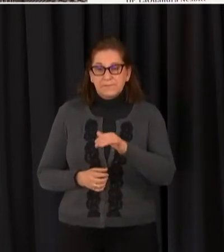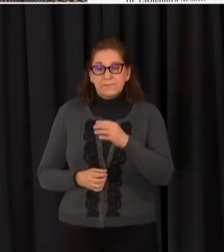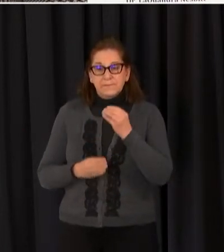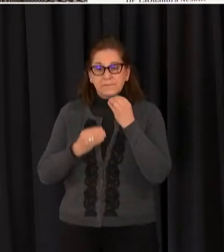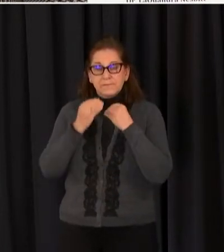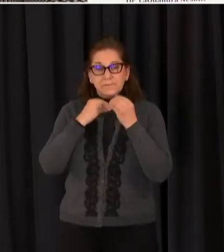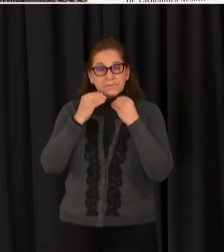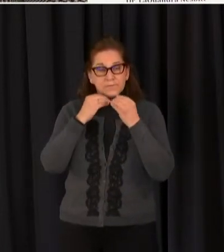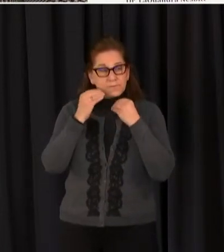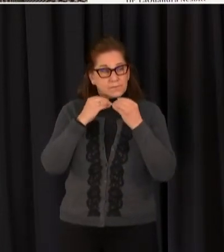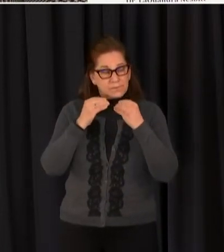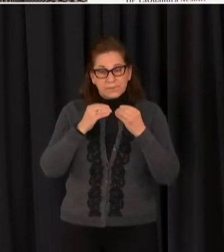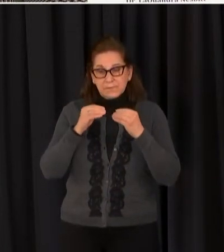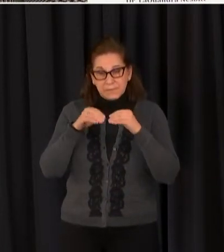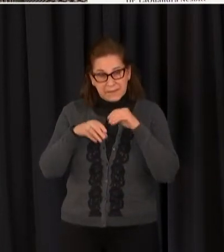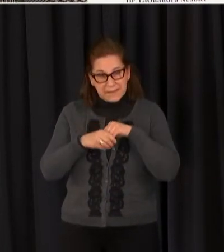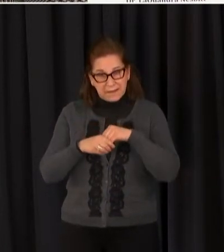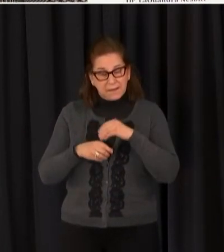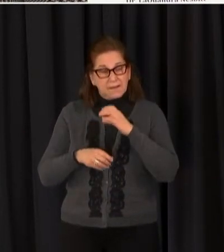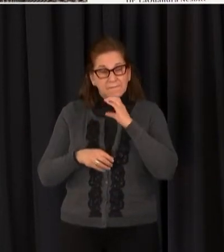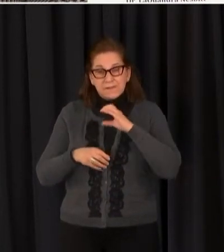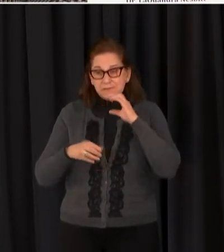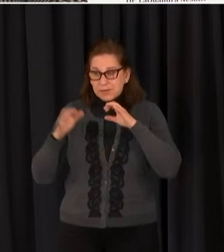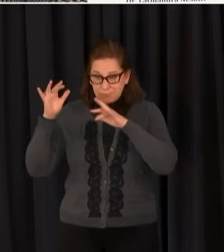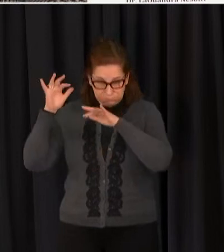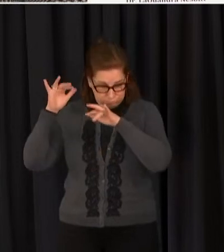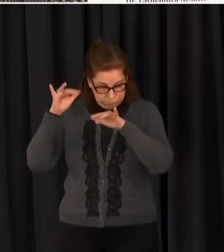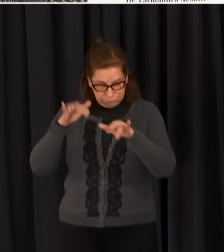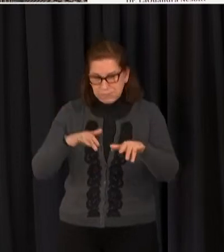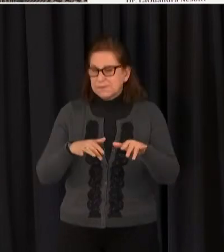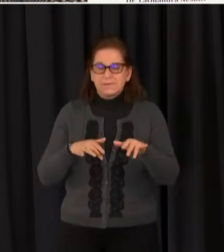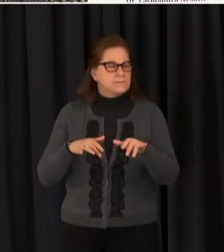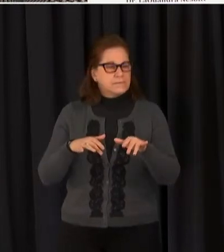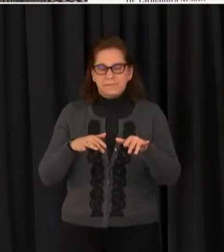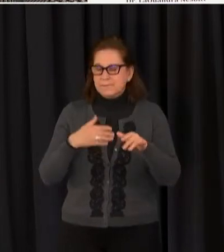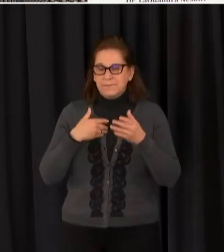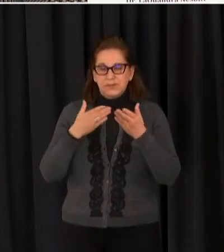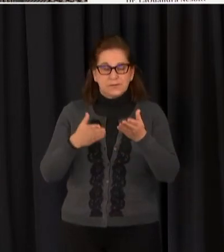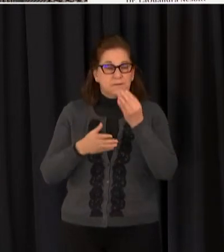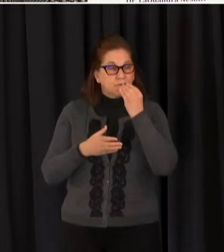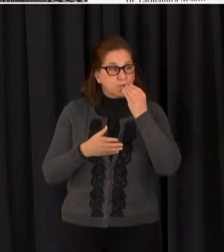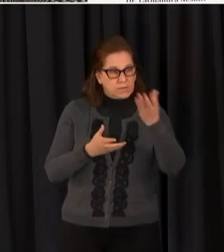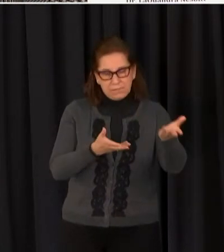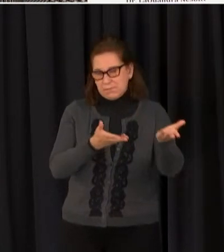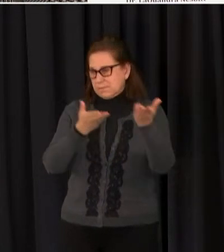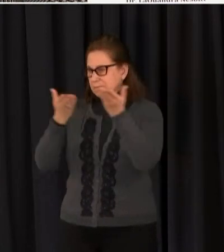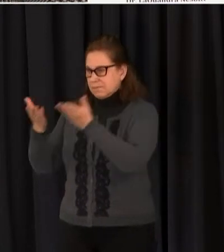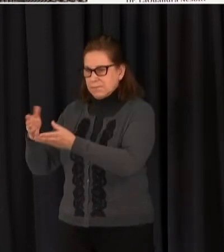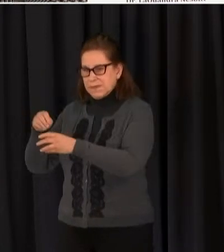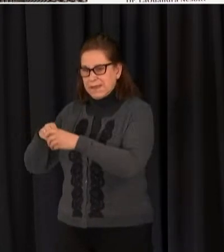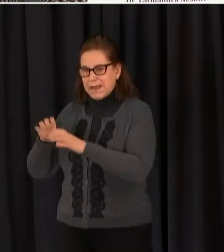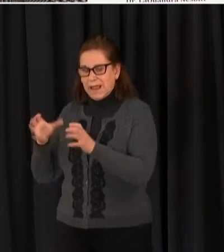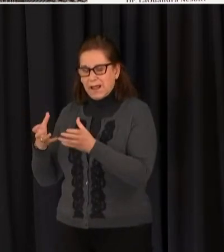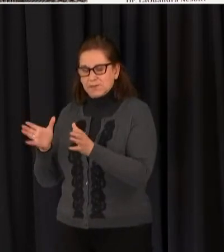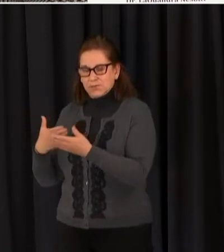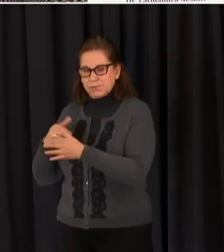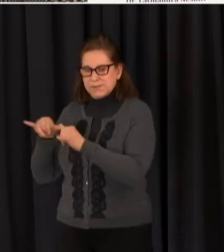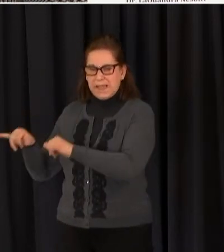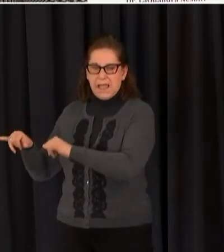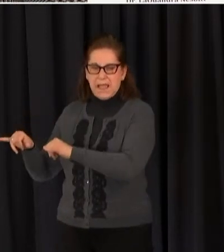cafeterias, recommending that we have a staggering drop-off pickup lines and times to, again, prevent people from aggregating